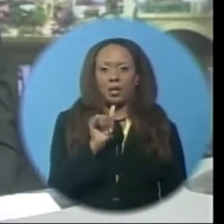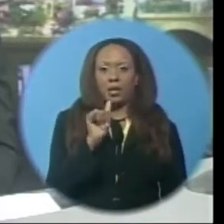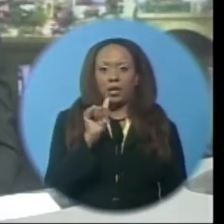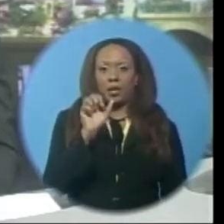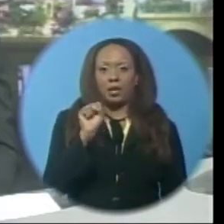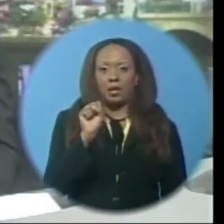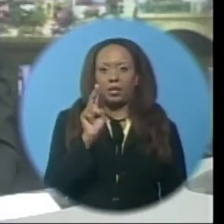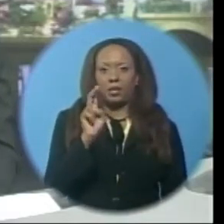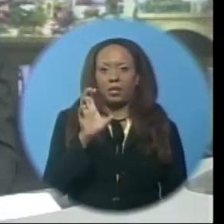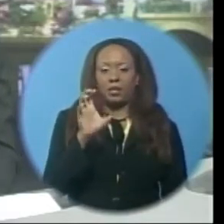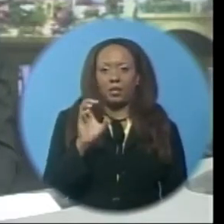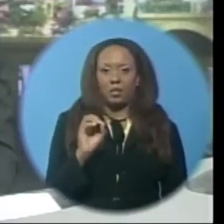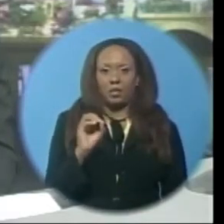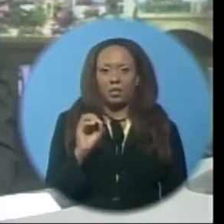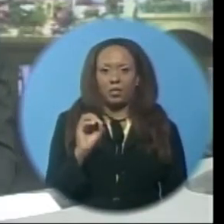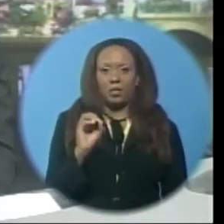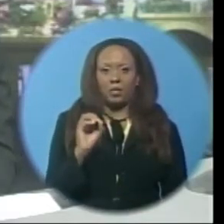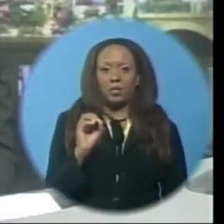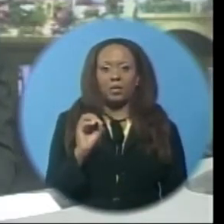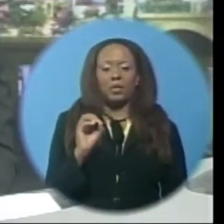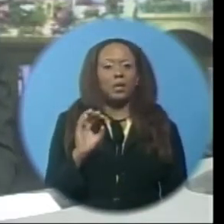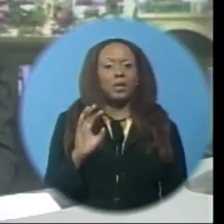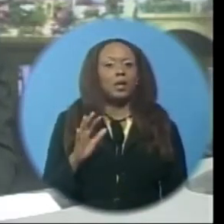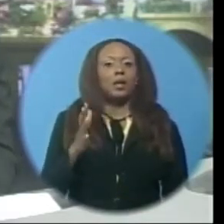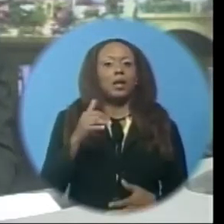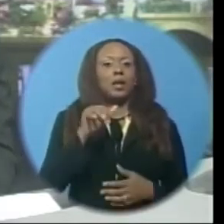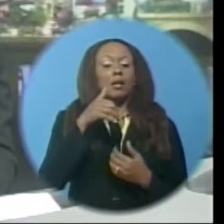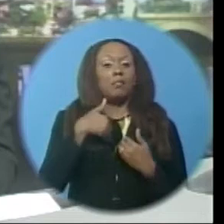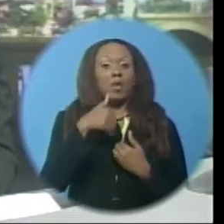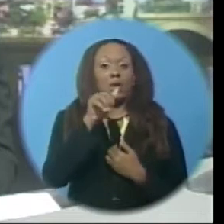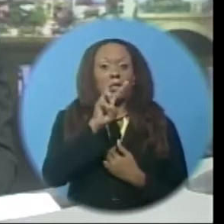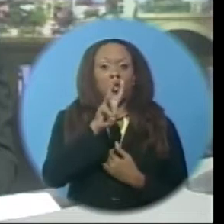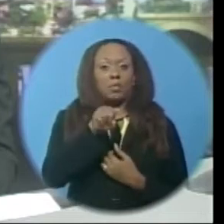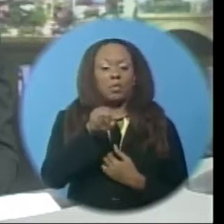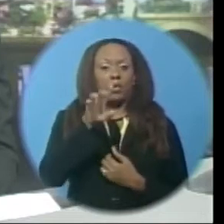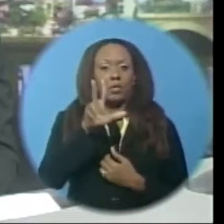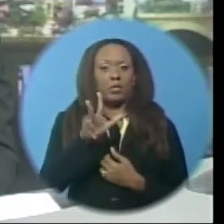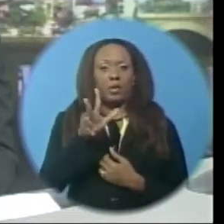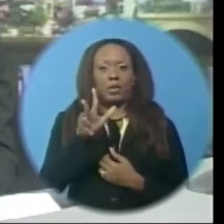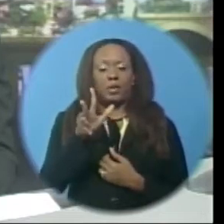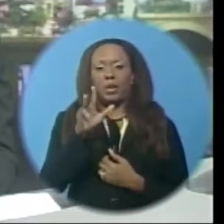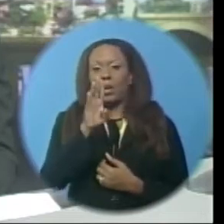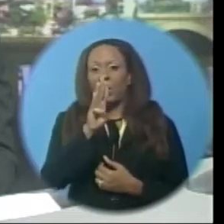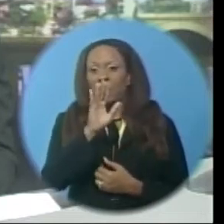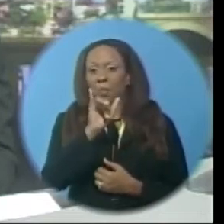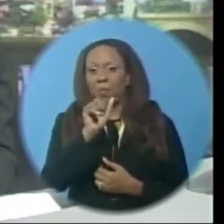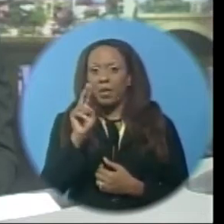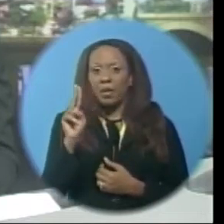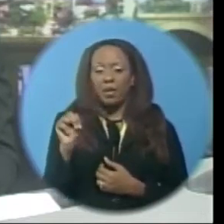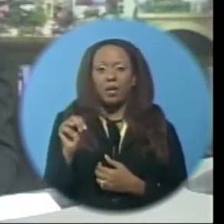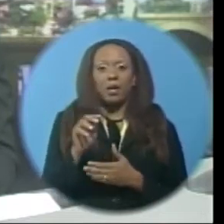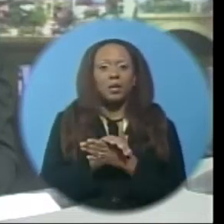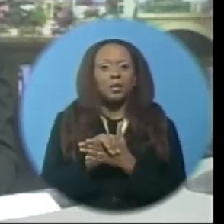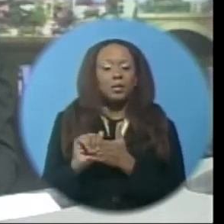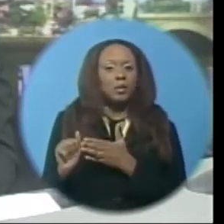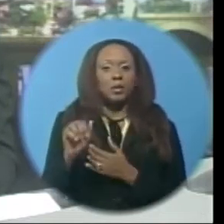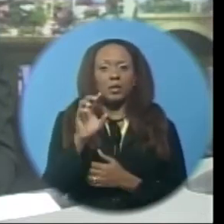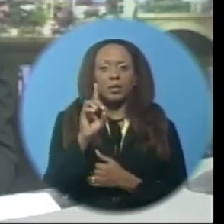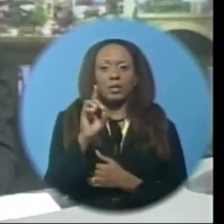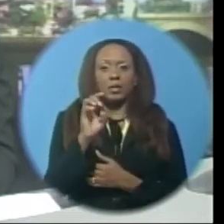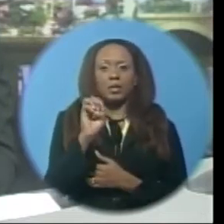company Gaisuco has recorded a Ghana $6.3 billion operating deficit during the first half of this